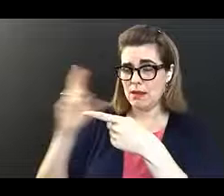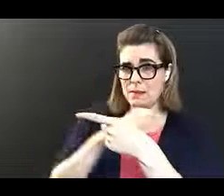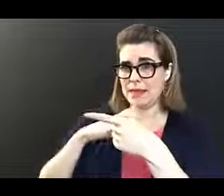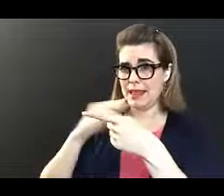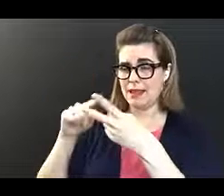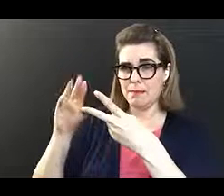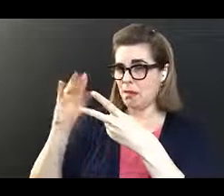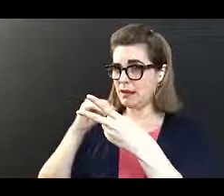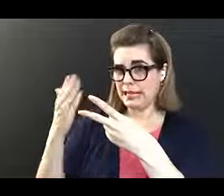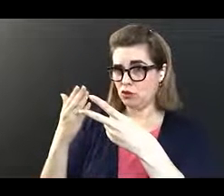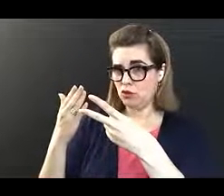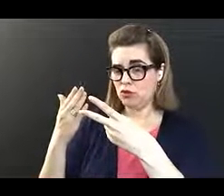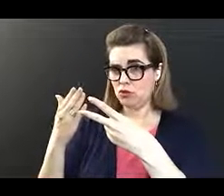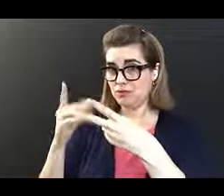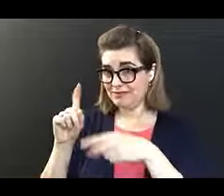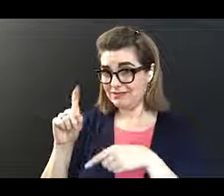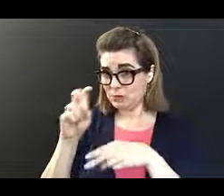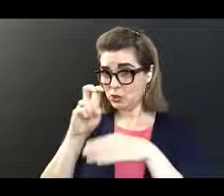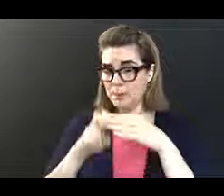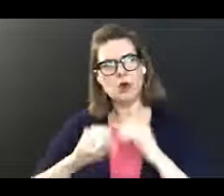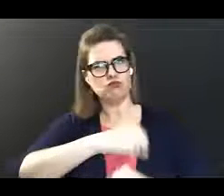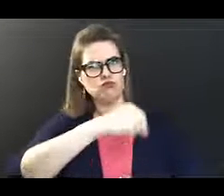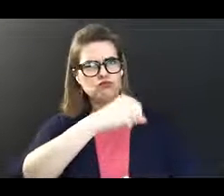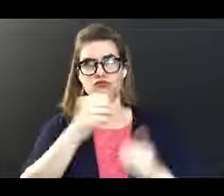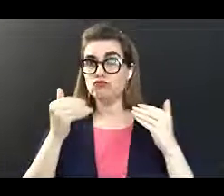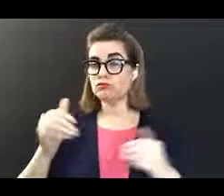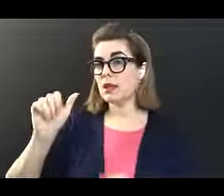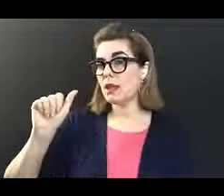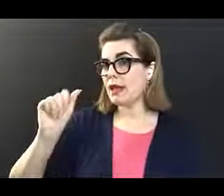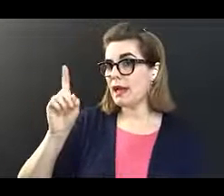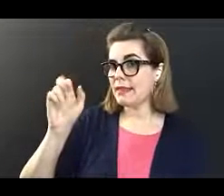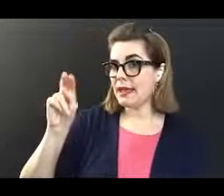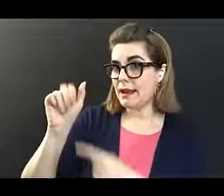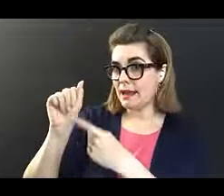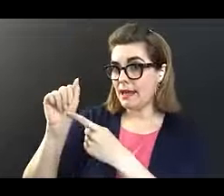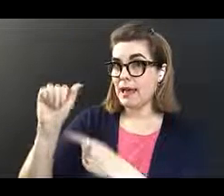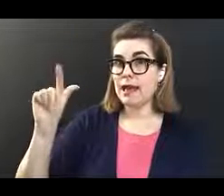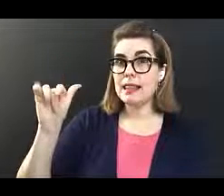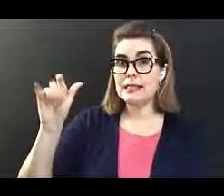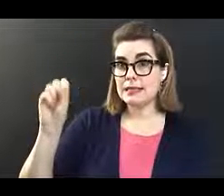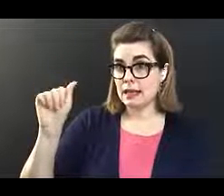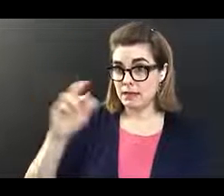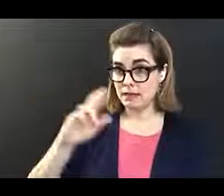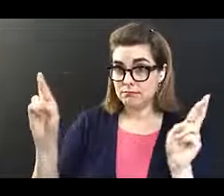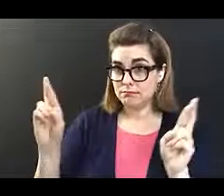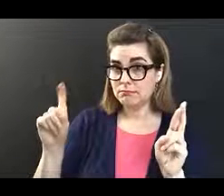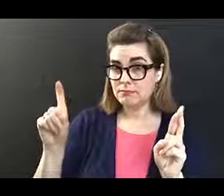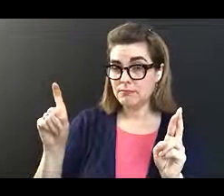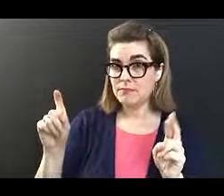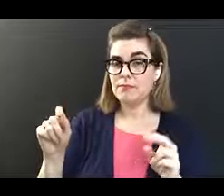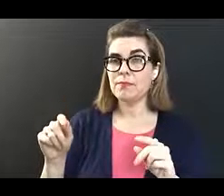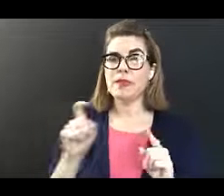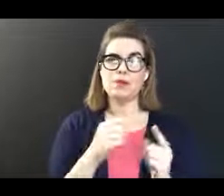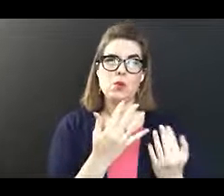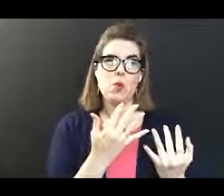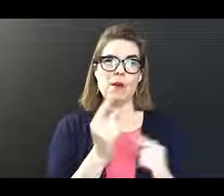Absolutely. Awesome. Are you guys ready, Adriana and Alyssa? Or? I think we need to wait a minute for